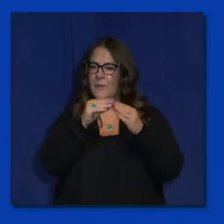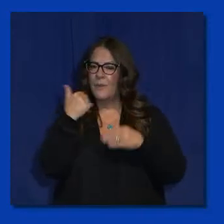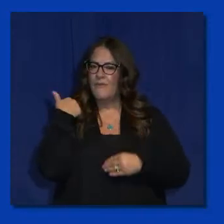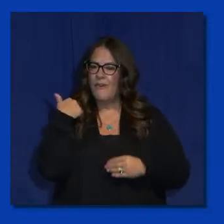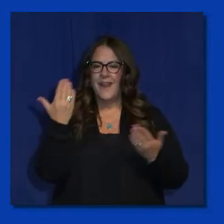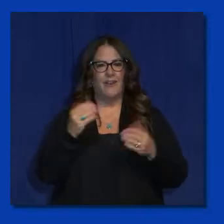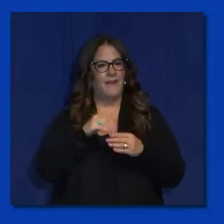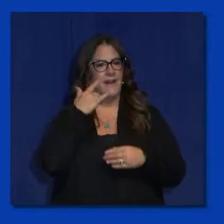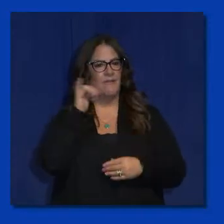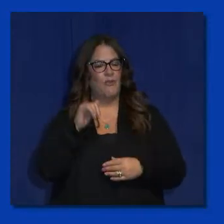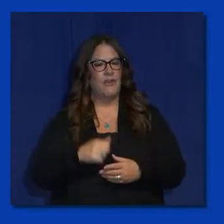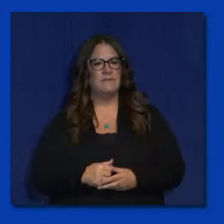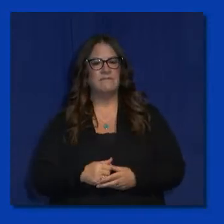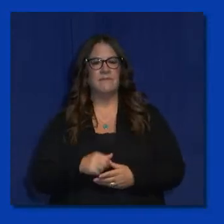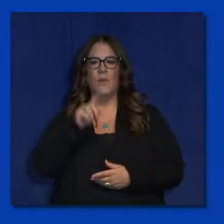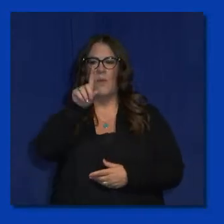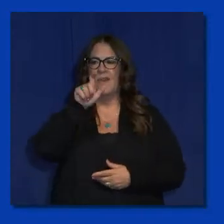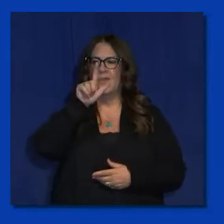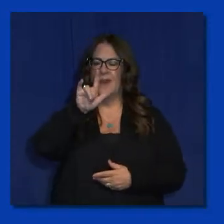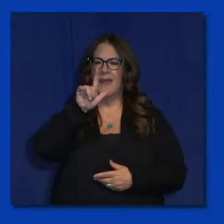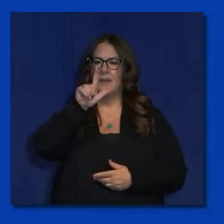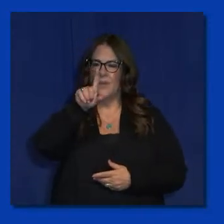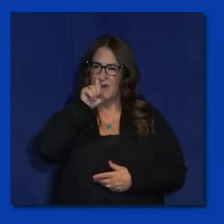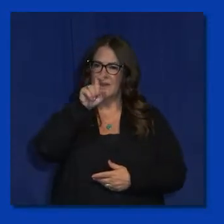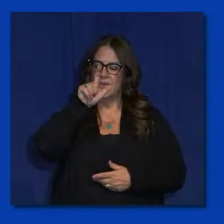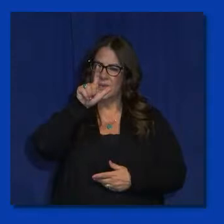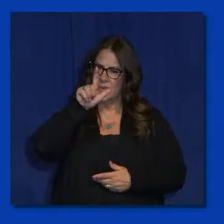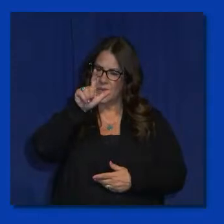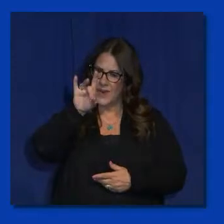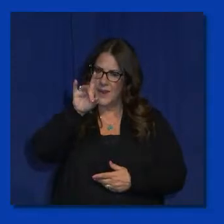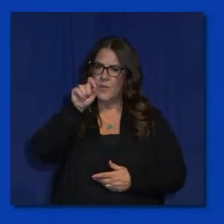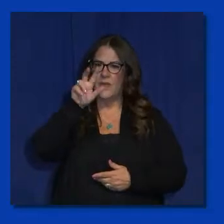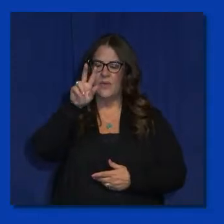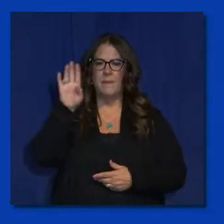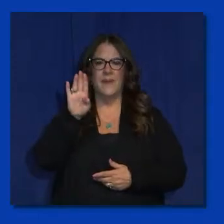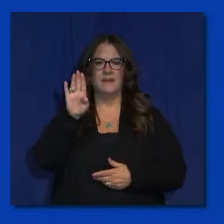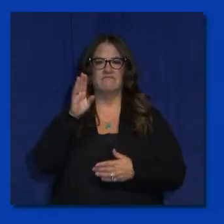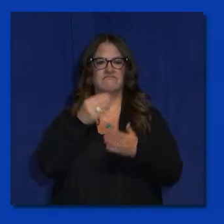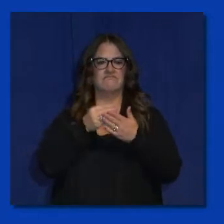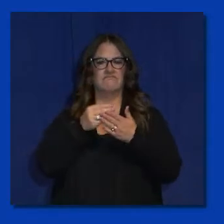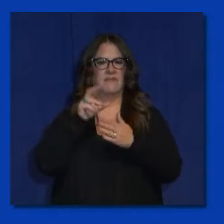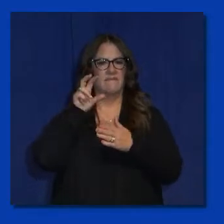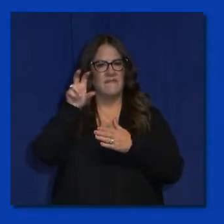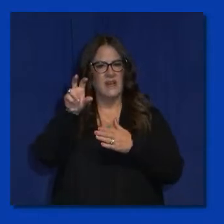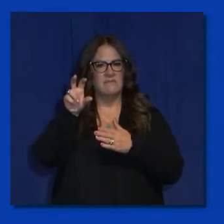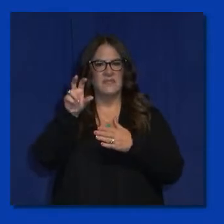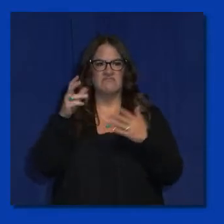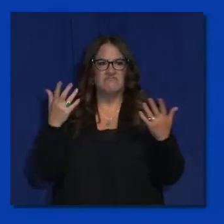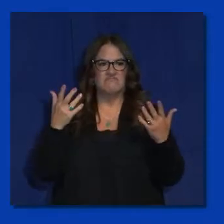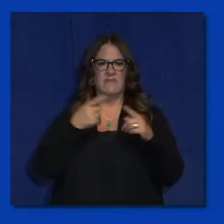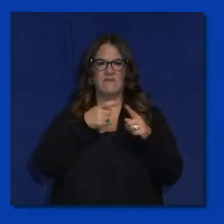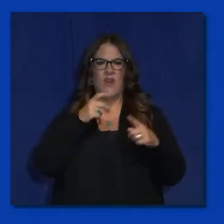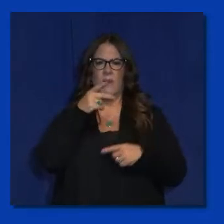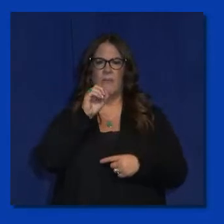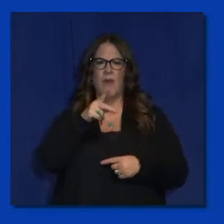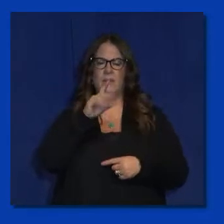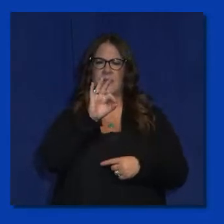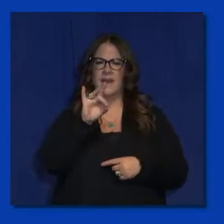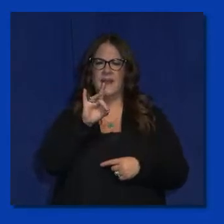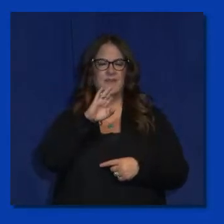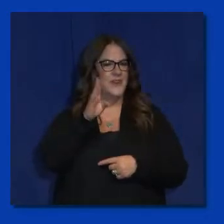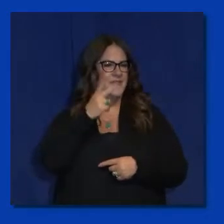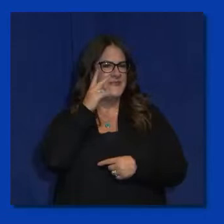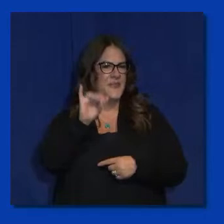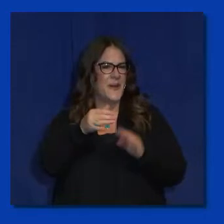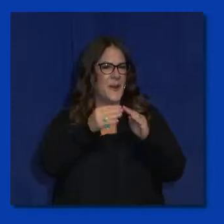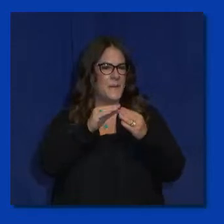in California. $128.3 billion investment. That's all funds. Just on Prop 98 alone, you've never seen a